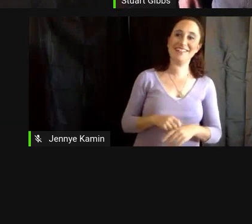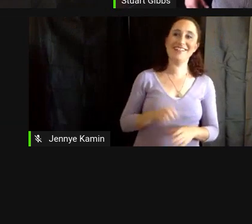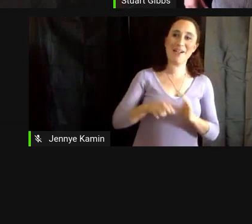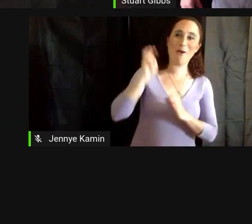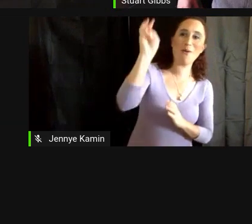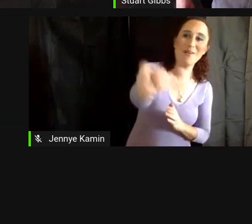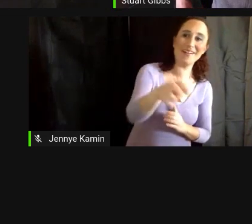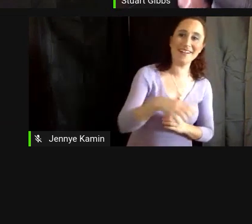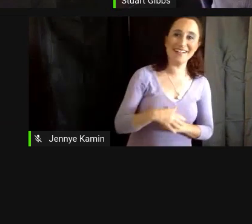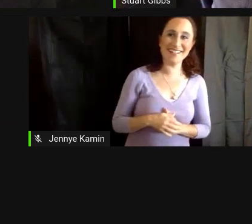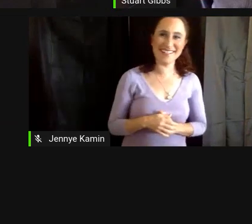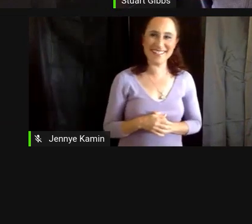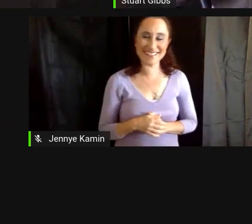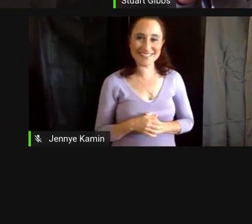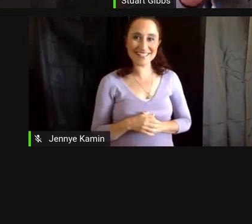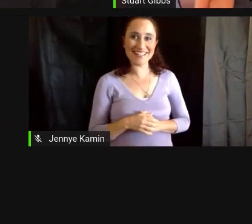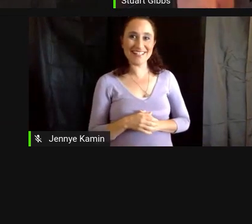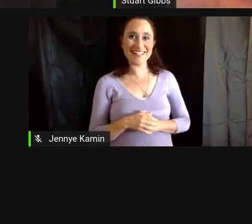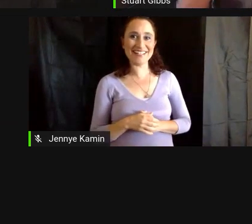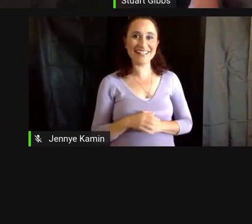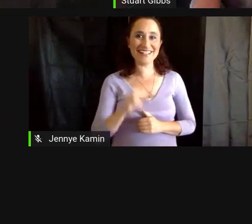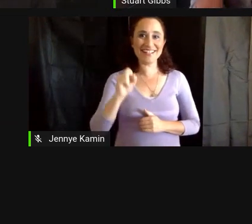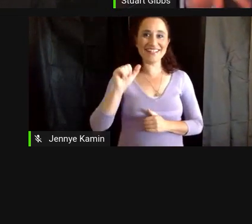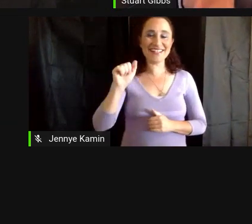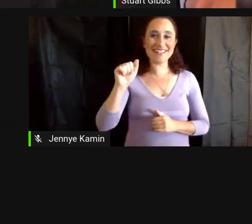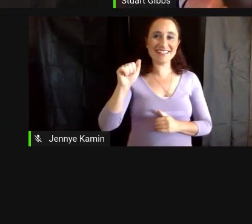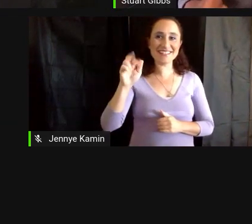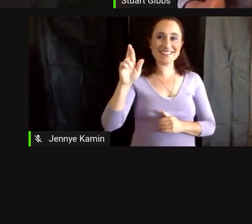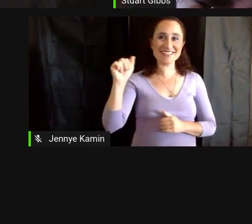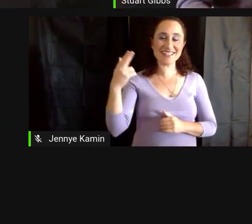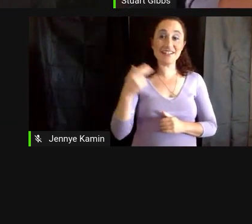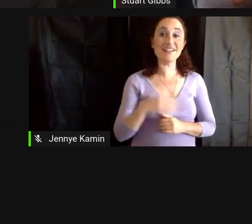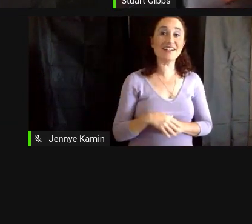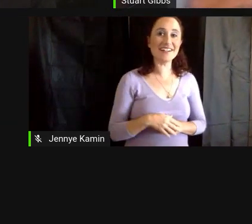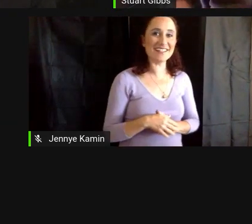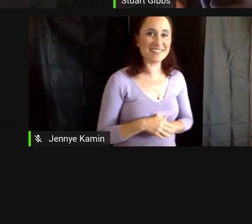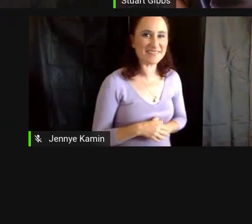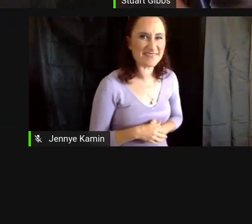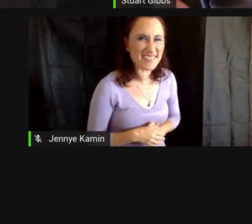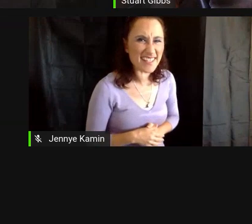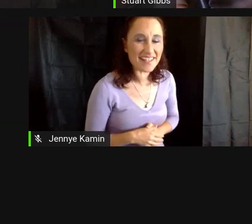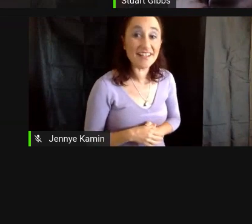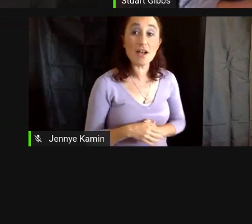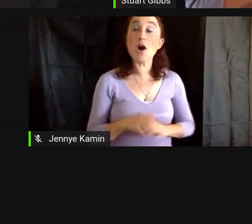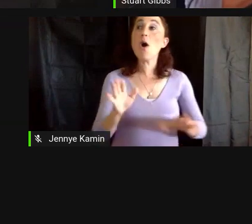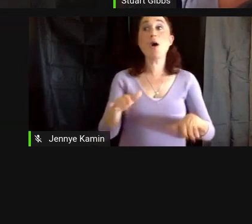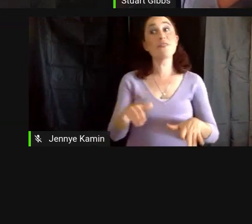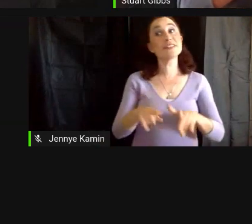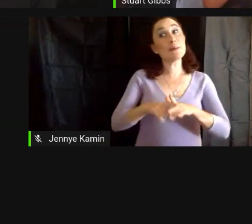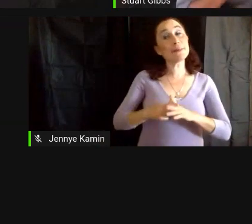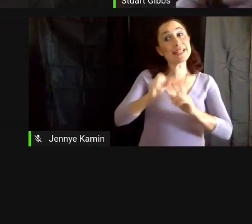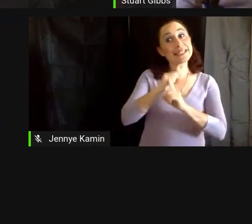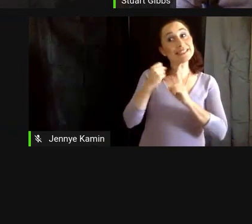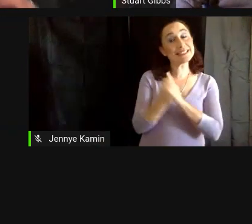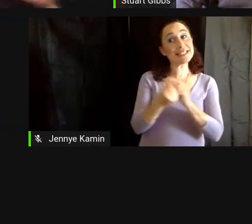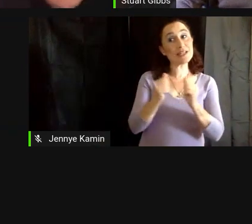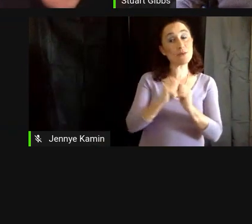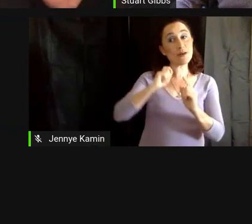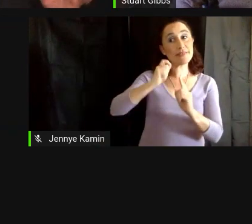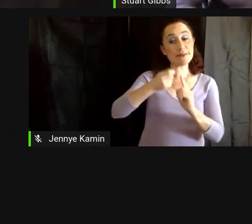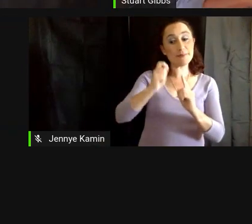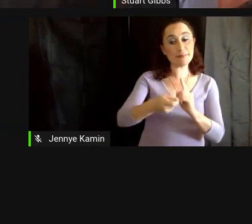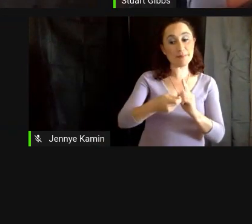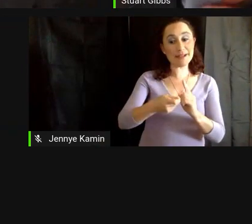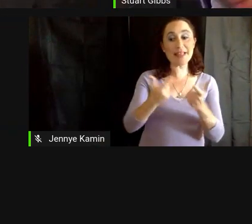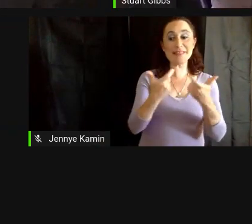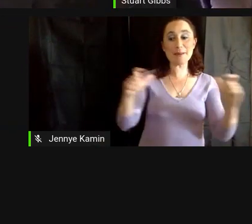Okay. Yes. Okay, Sarah, you go. That's a big part. There's an early scene where they're all a big banana